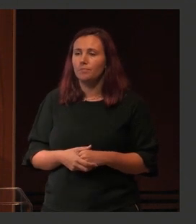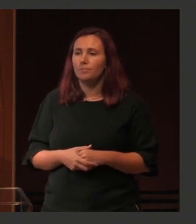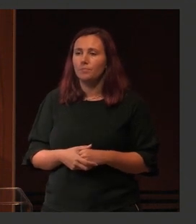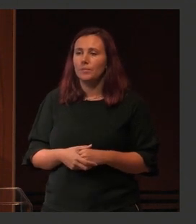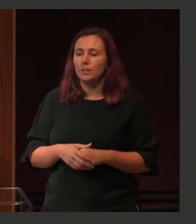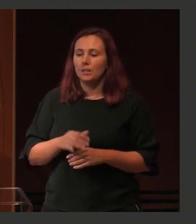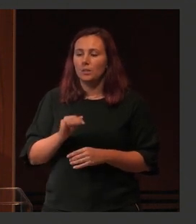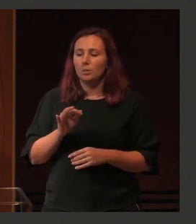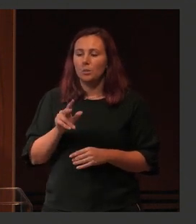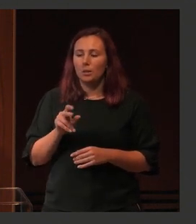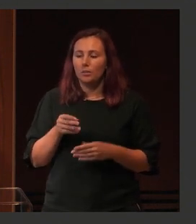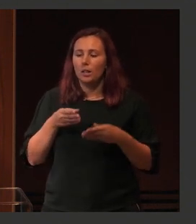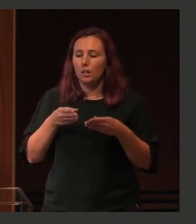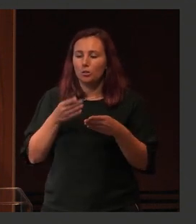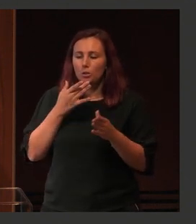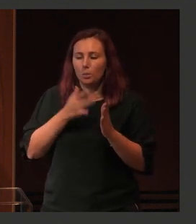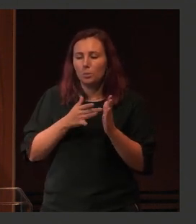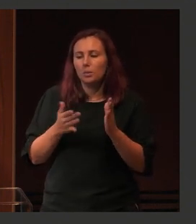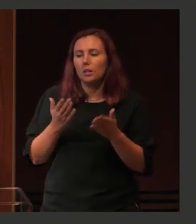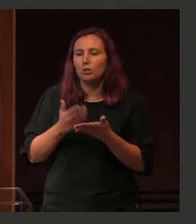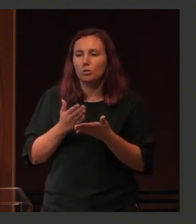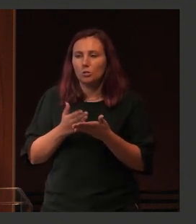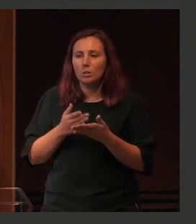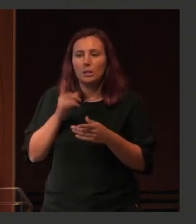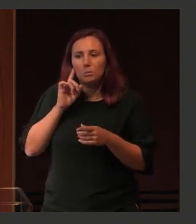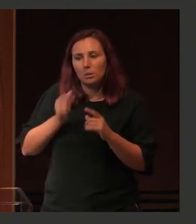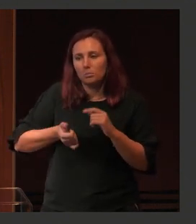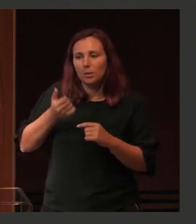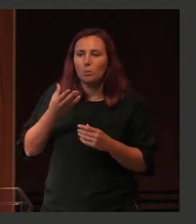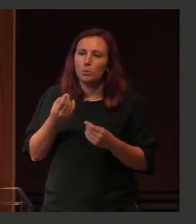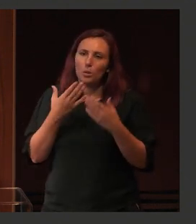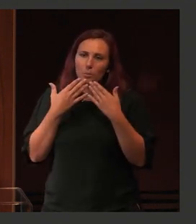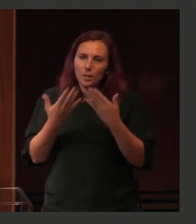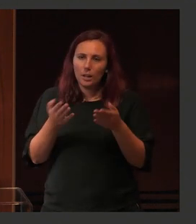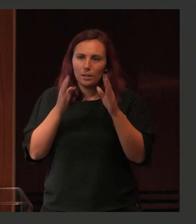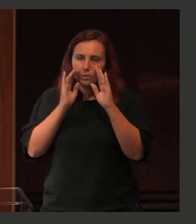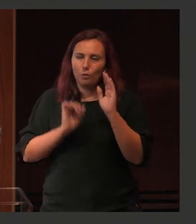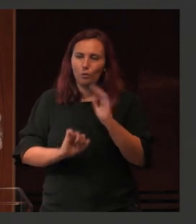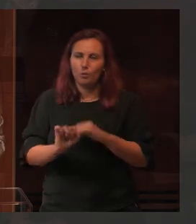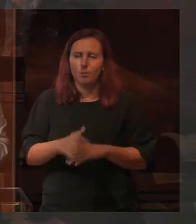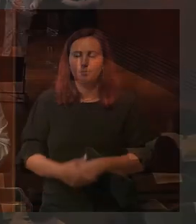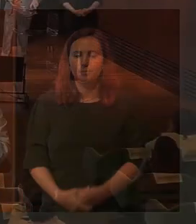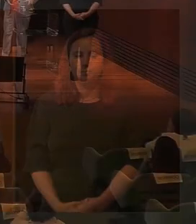you as well. So thank you very much for your attention.